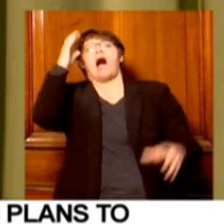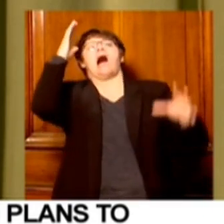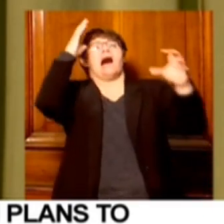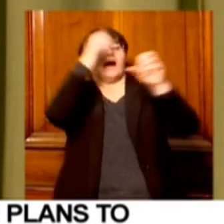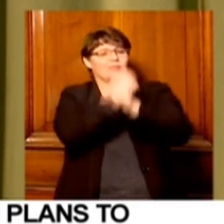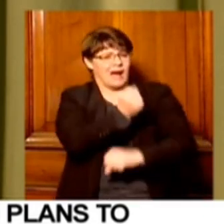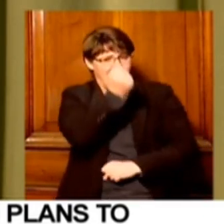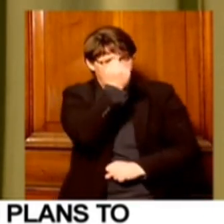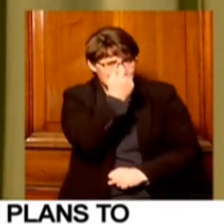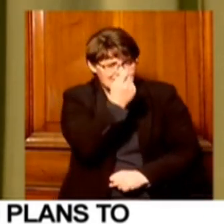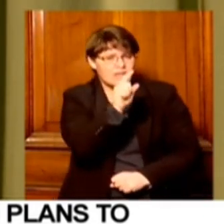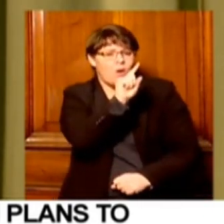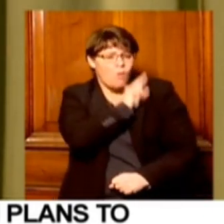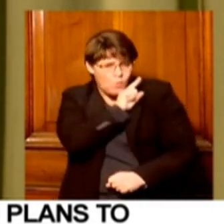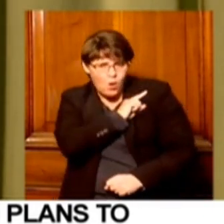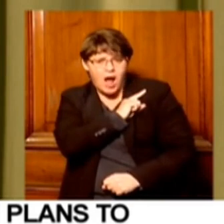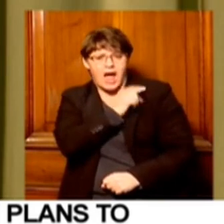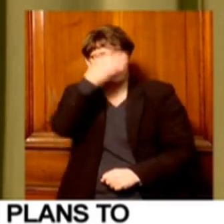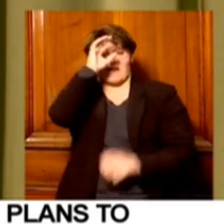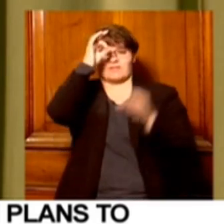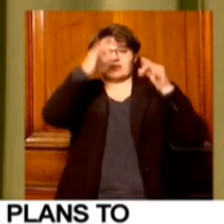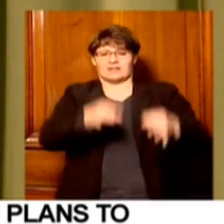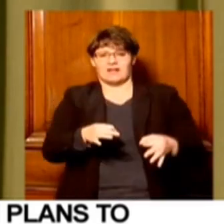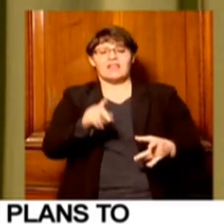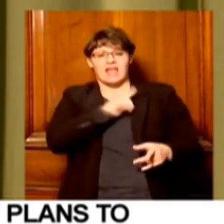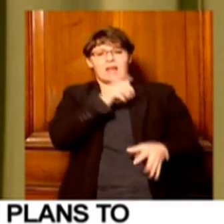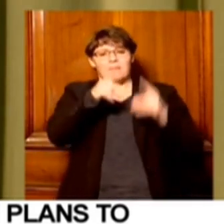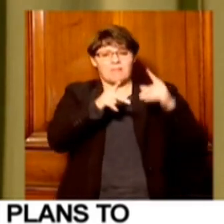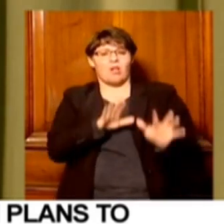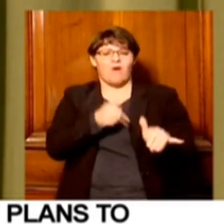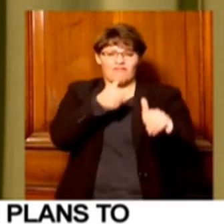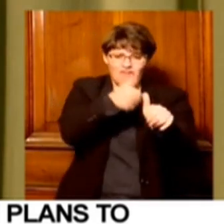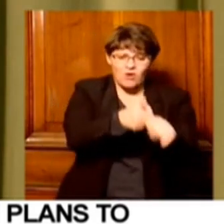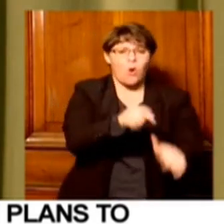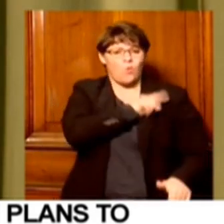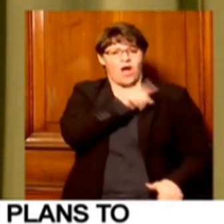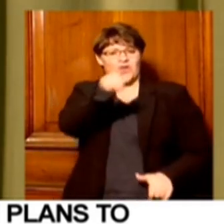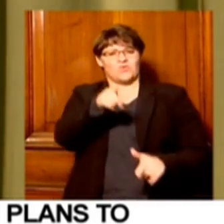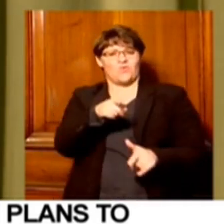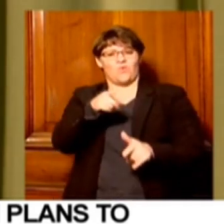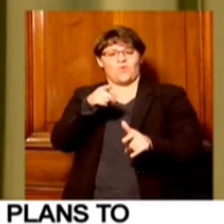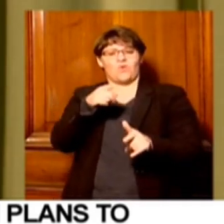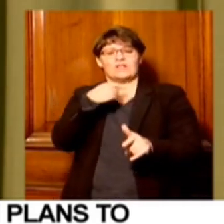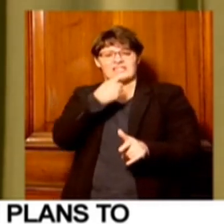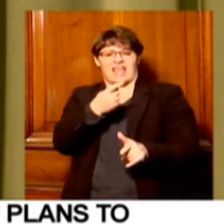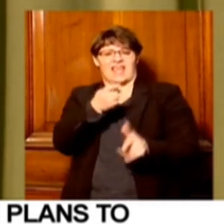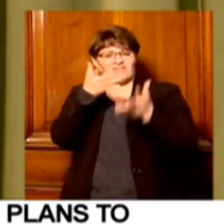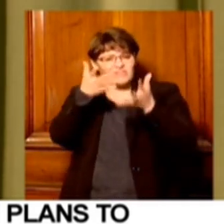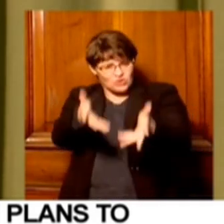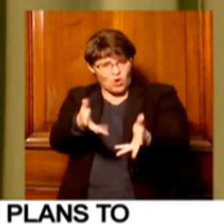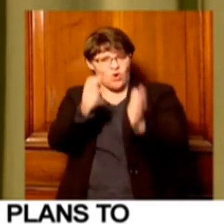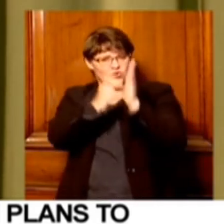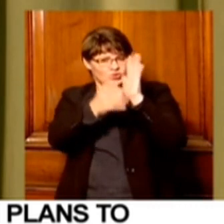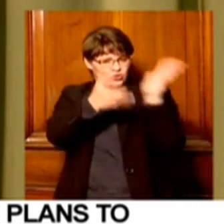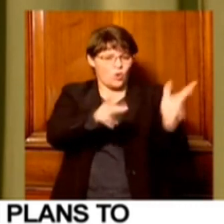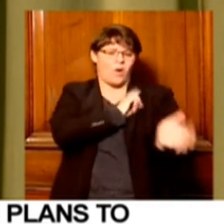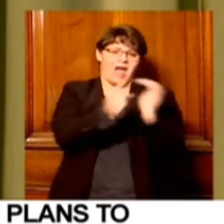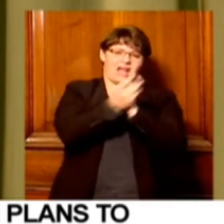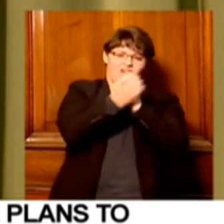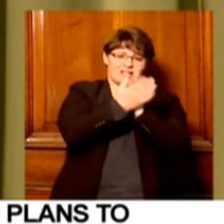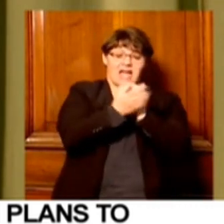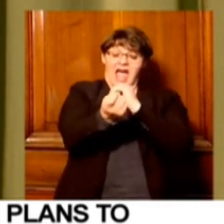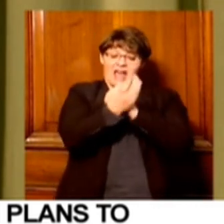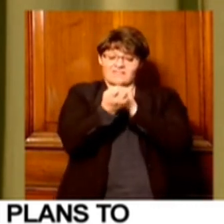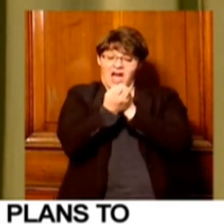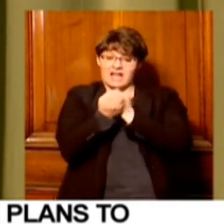and create a bigger public buy-in or stronger social contract to fight COVID-19? Now,